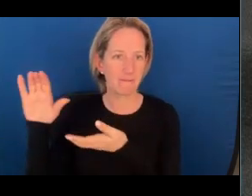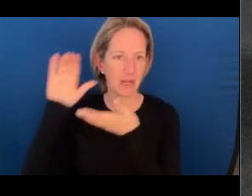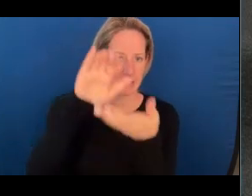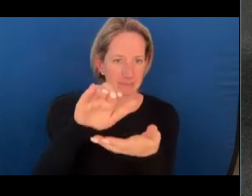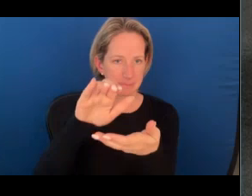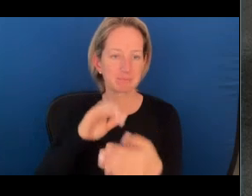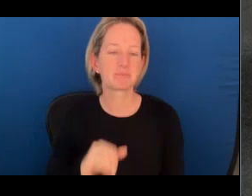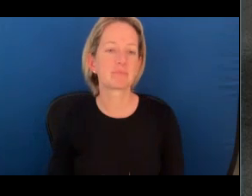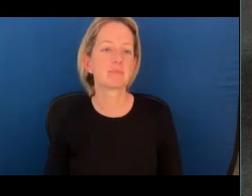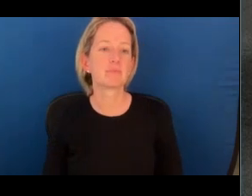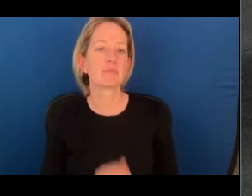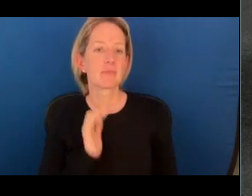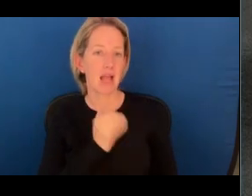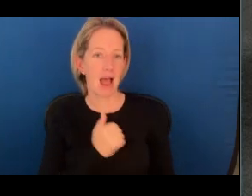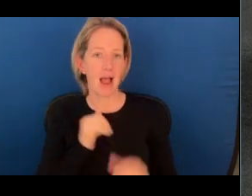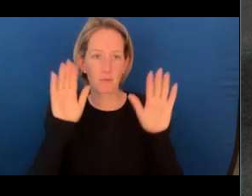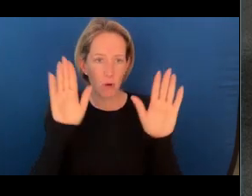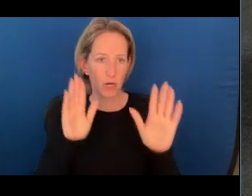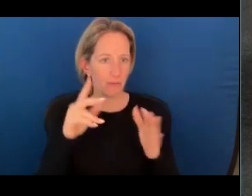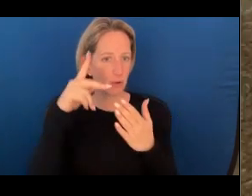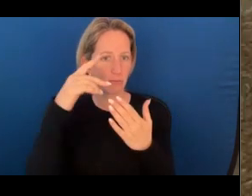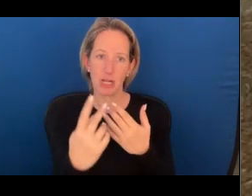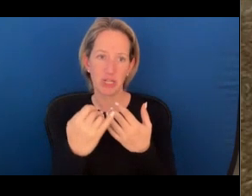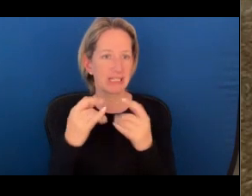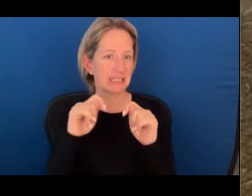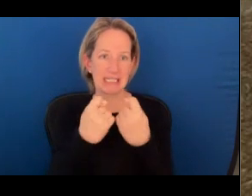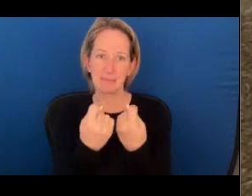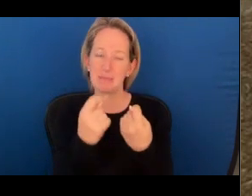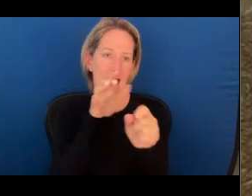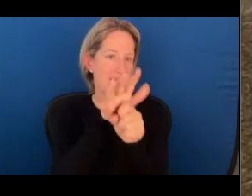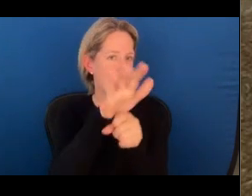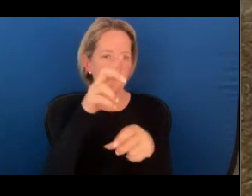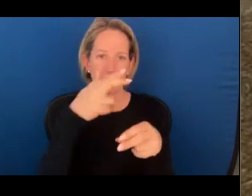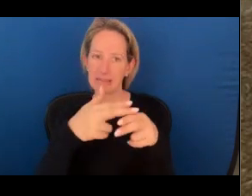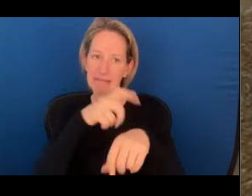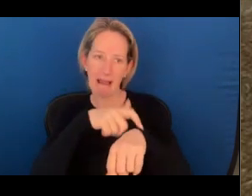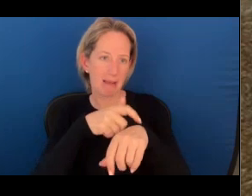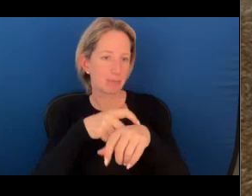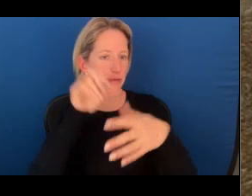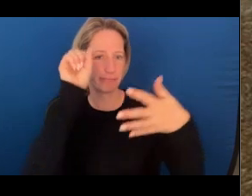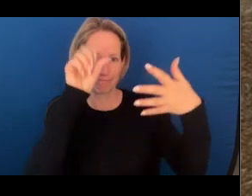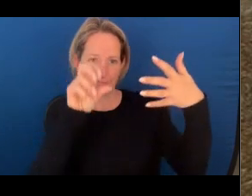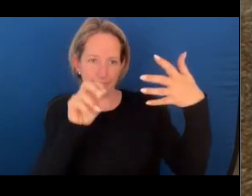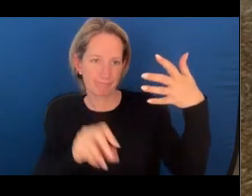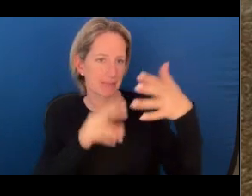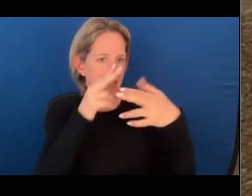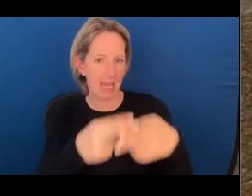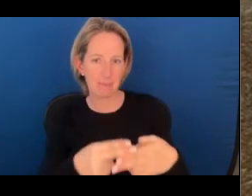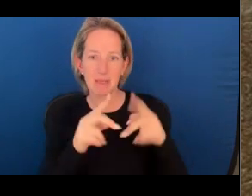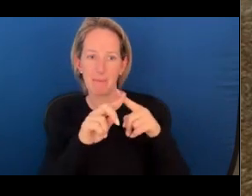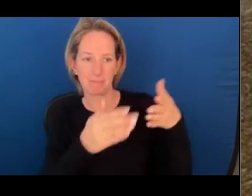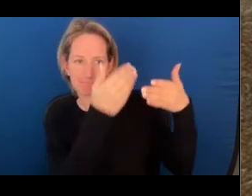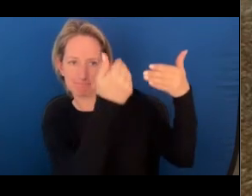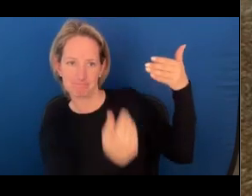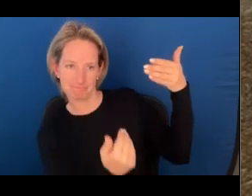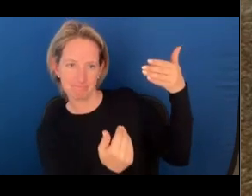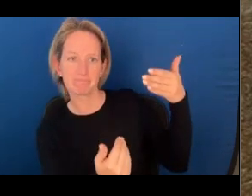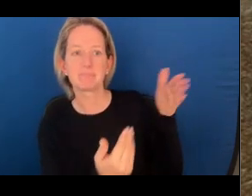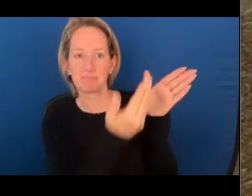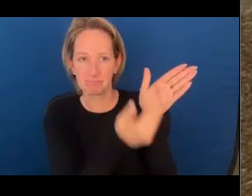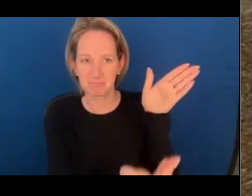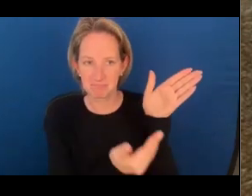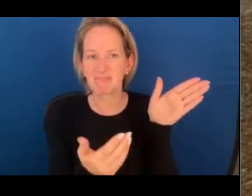is our wonderful project team that we don't have enough time to share and introduce all of them to you, but they are instrumental in the success of this project, so just want to shout them